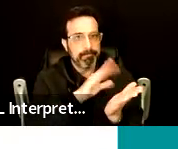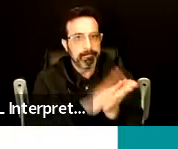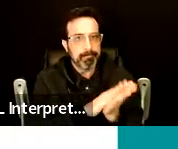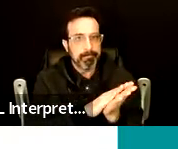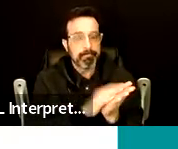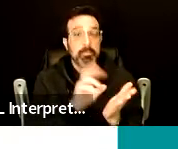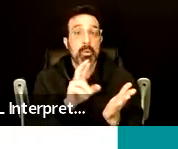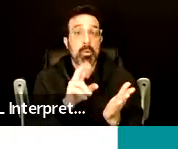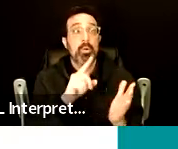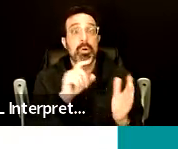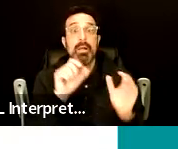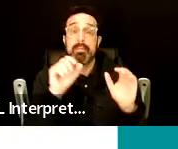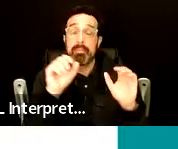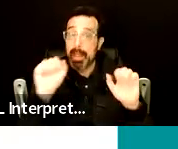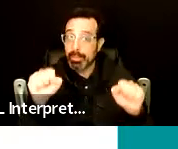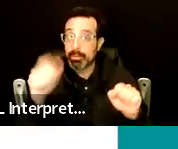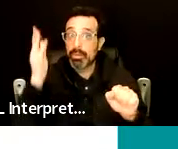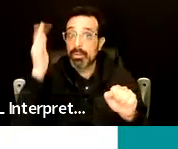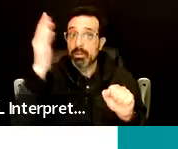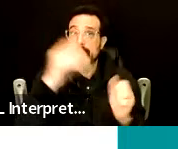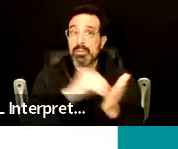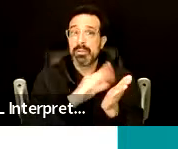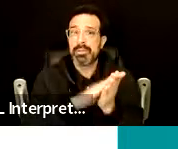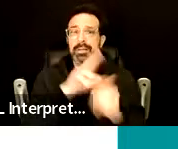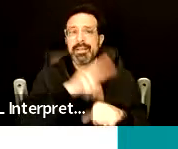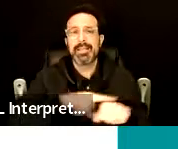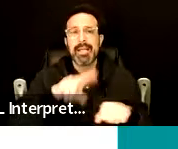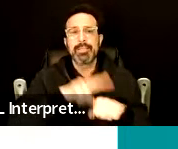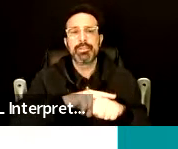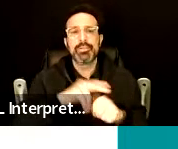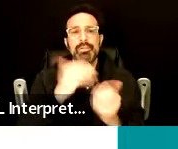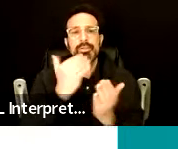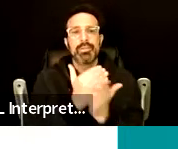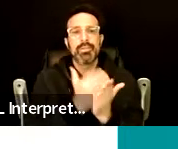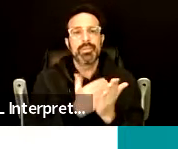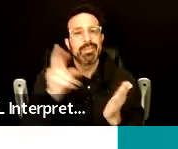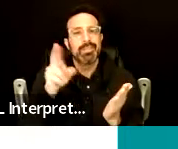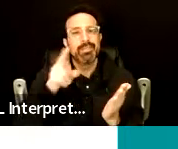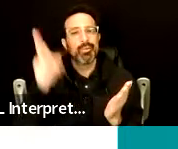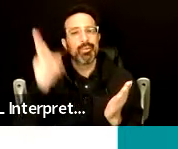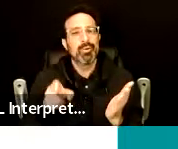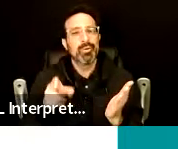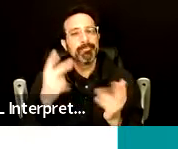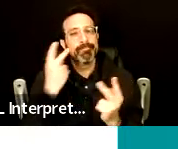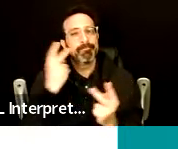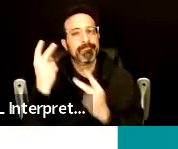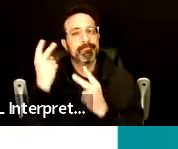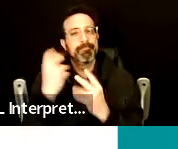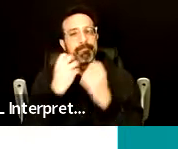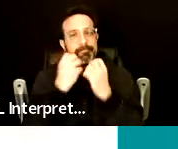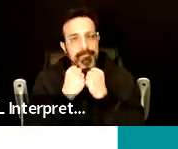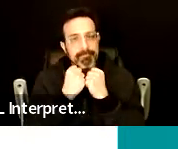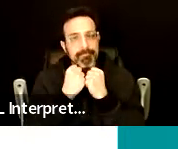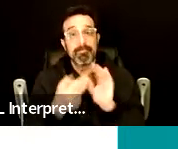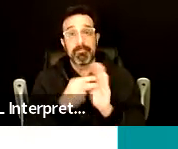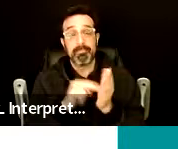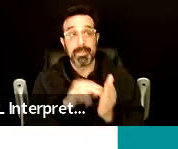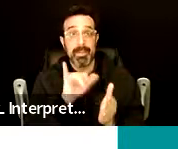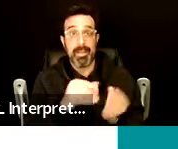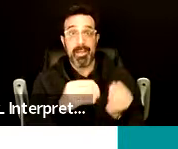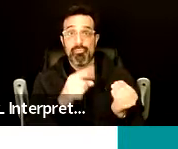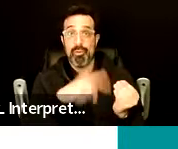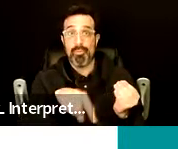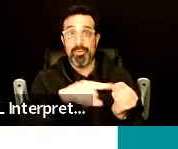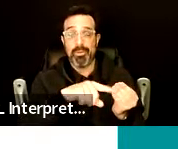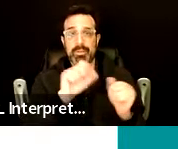or eligible to be listed in the National Register of Historic Places. This means that these properties can